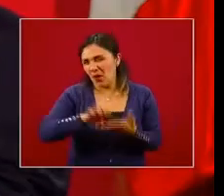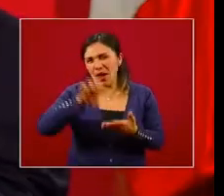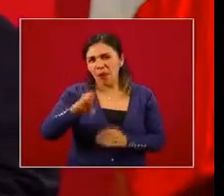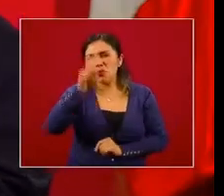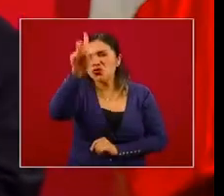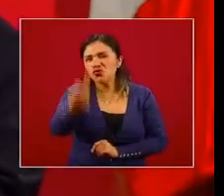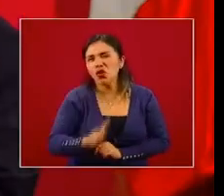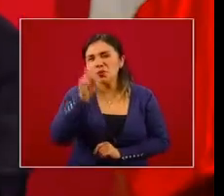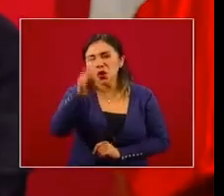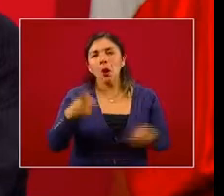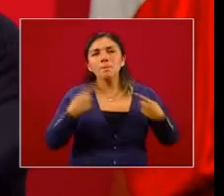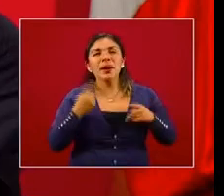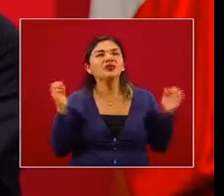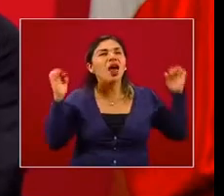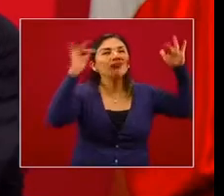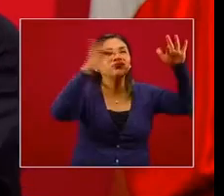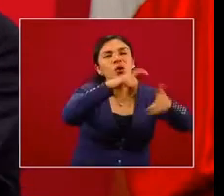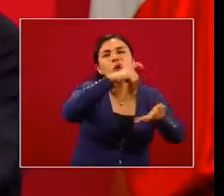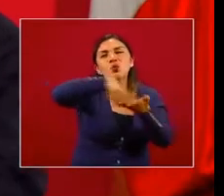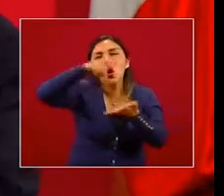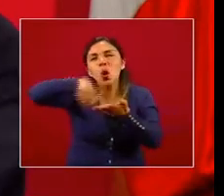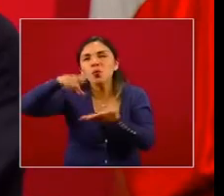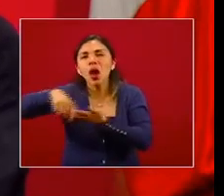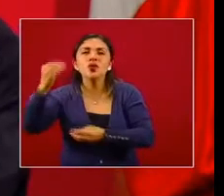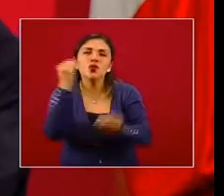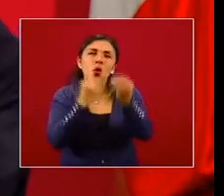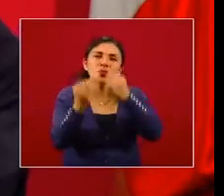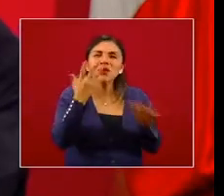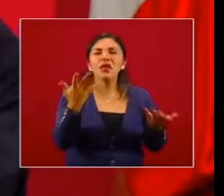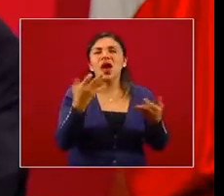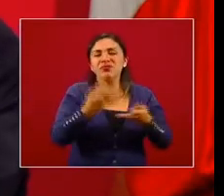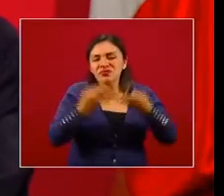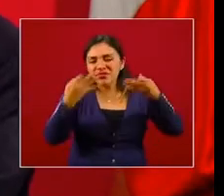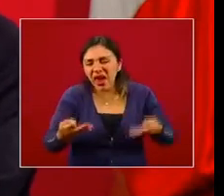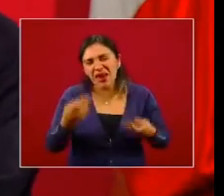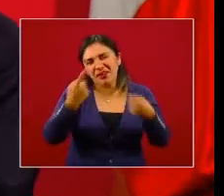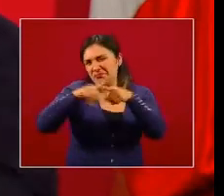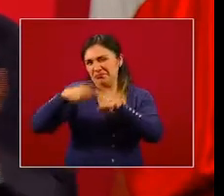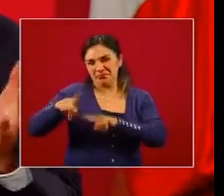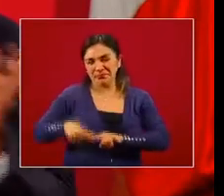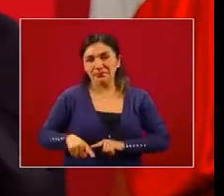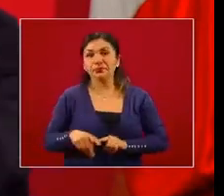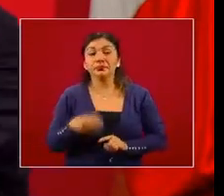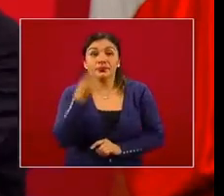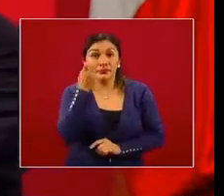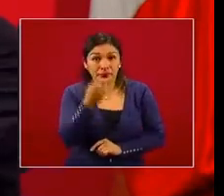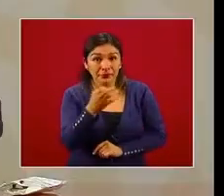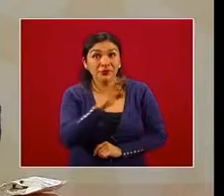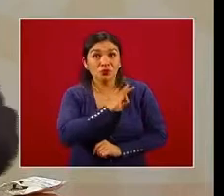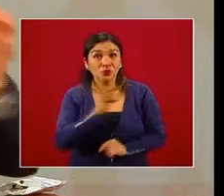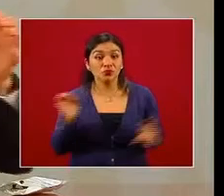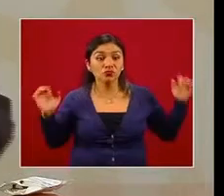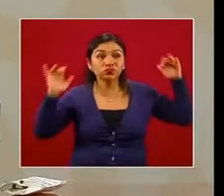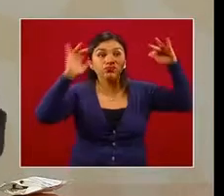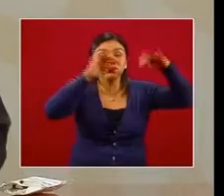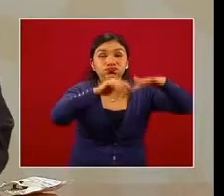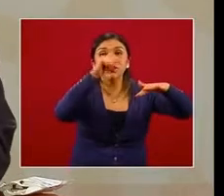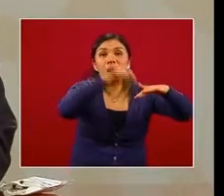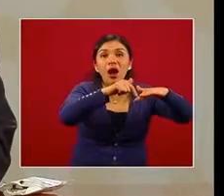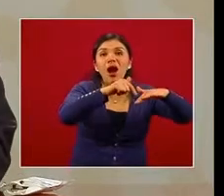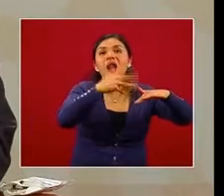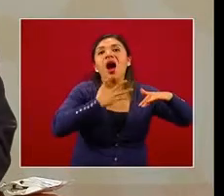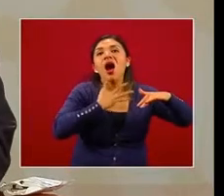example, the Sunday farmers market, where people are selling their locally produced items.